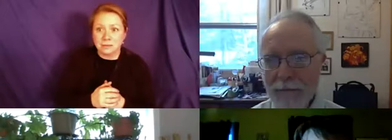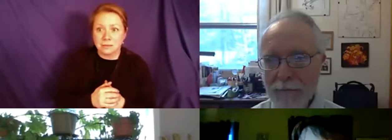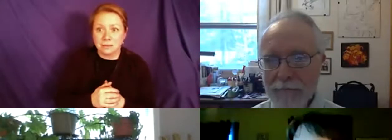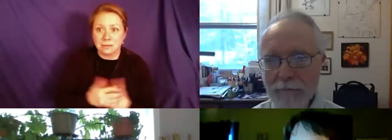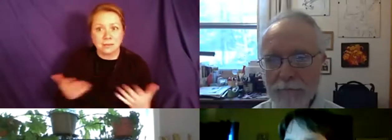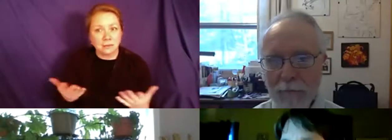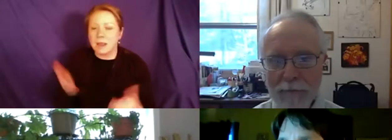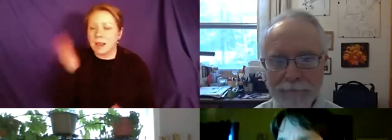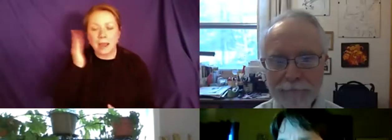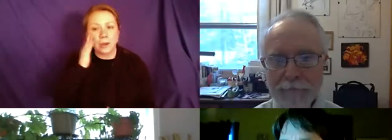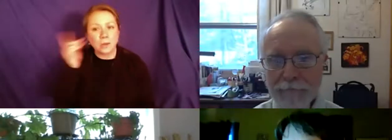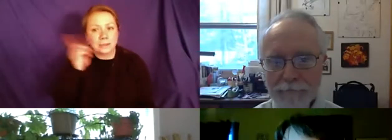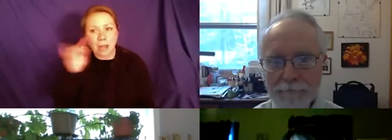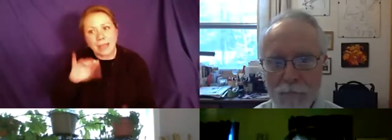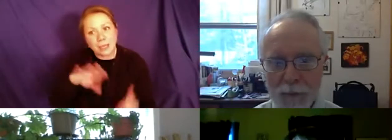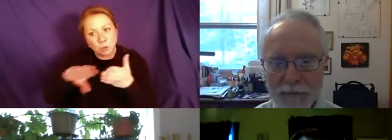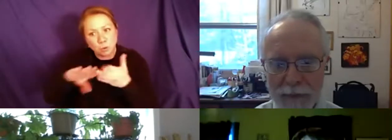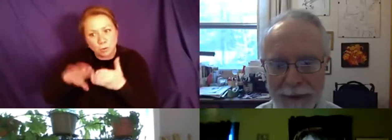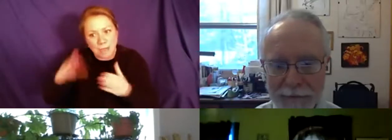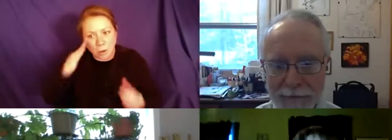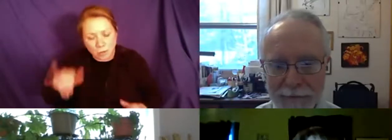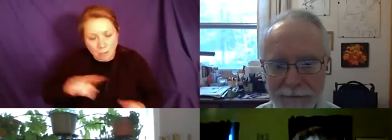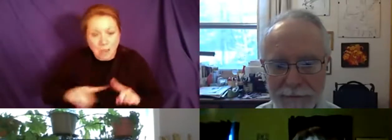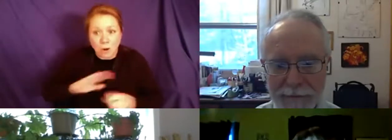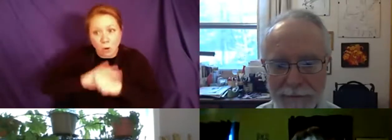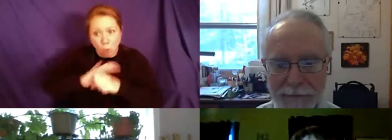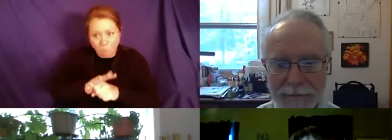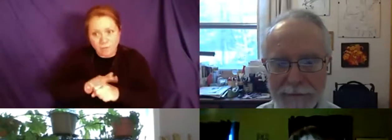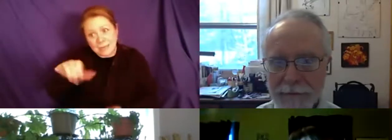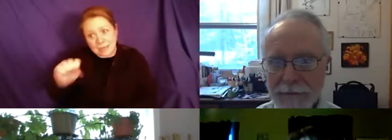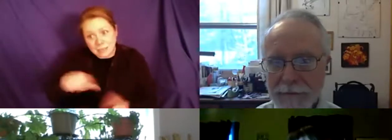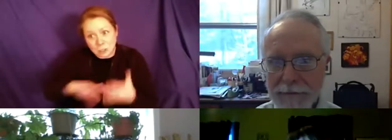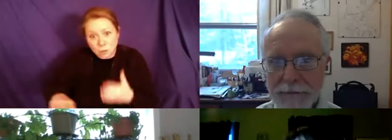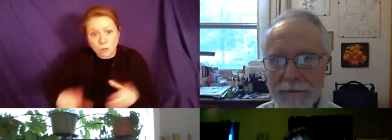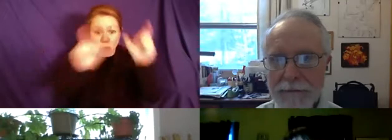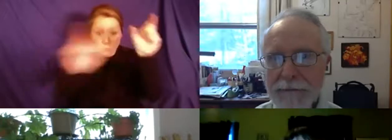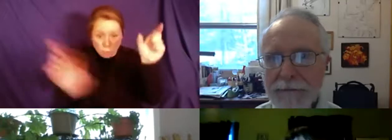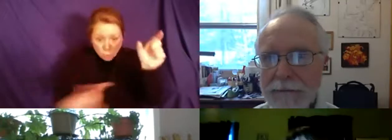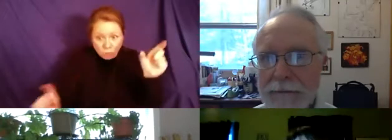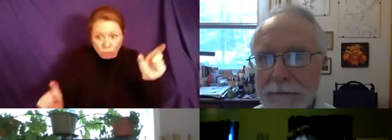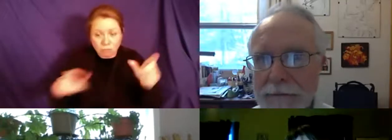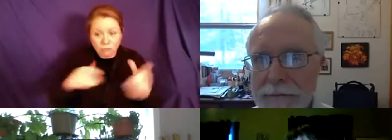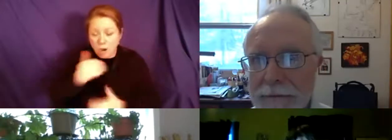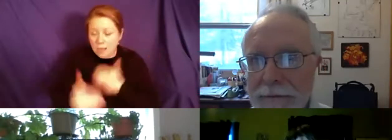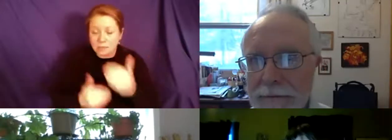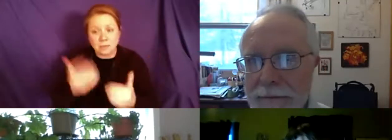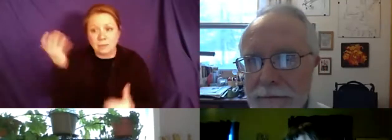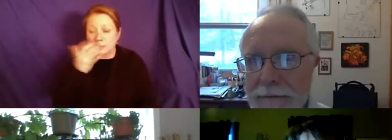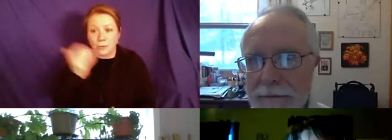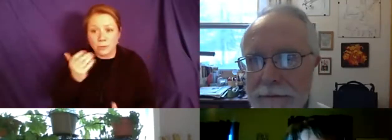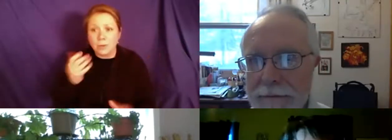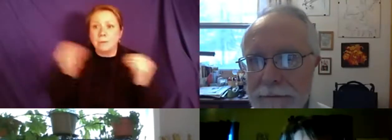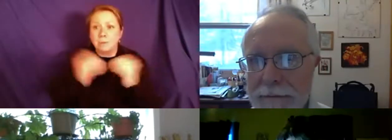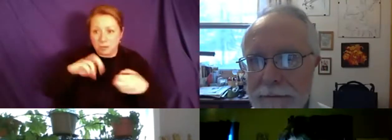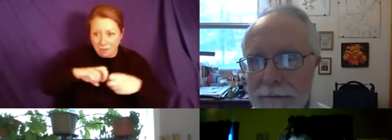And I know it's going to sound like excuses, but COVID is an excuse. The Zoom process makes it much more